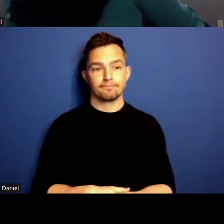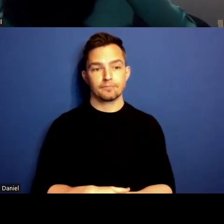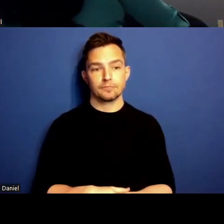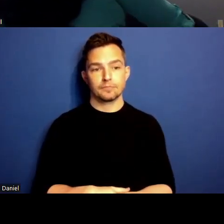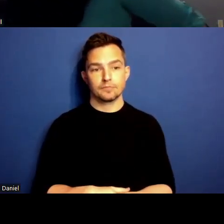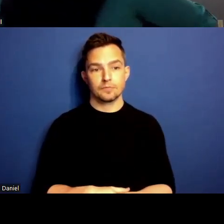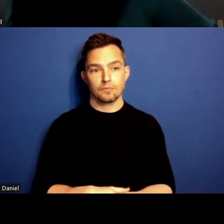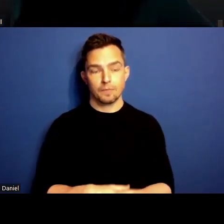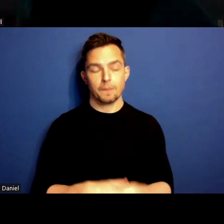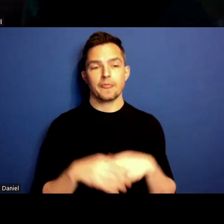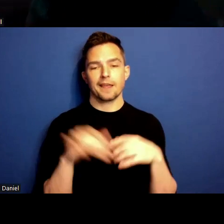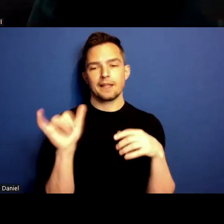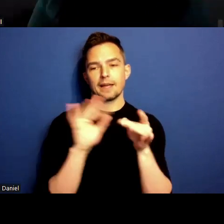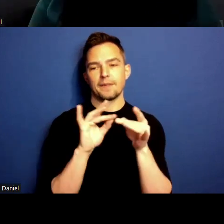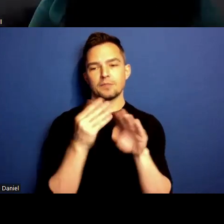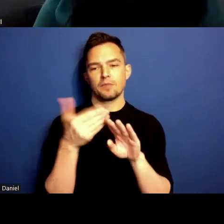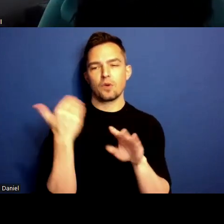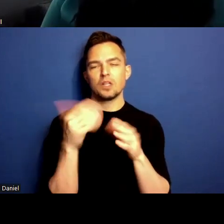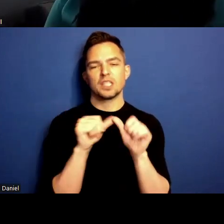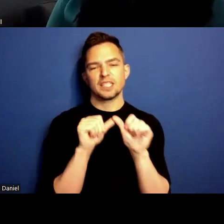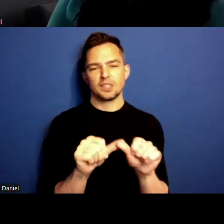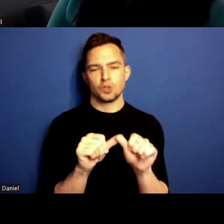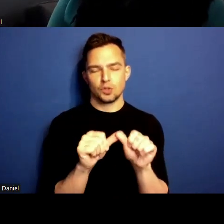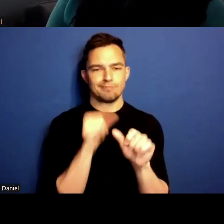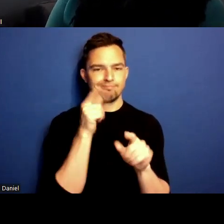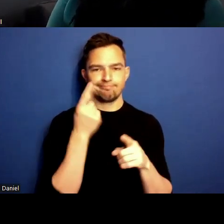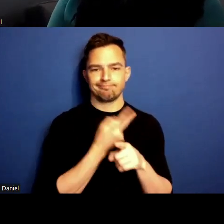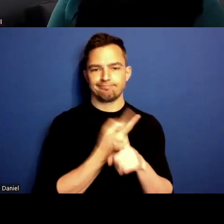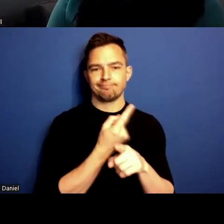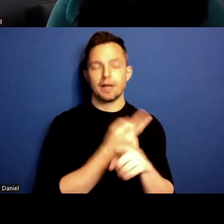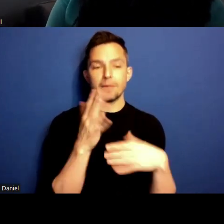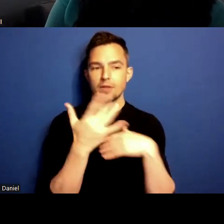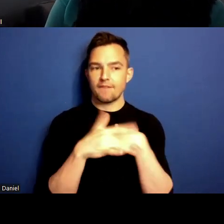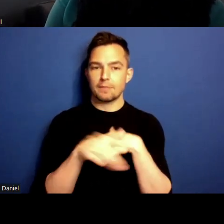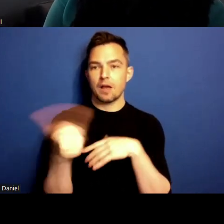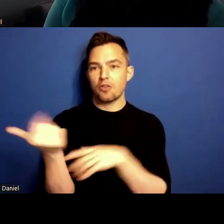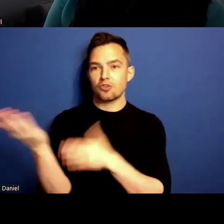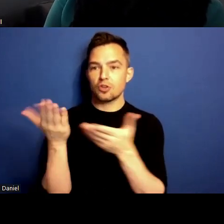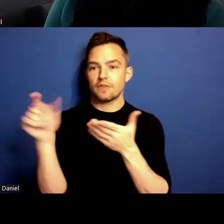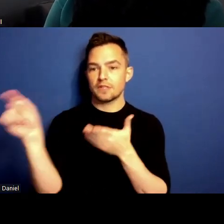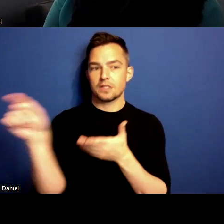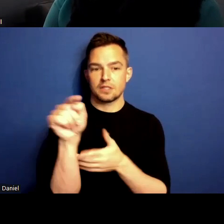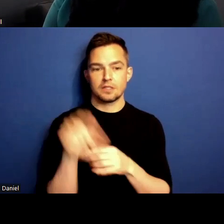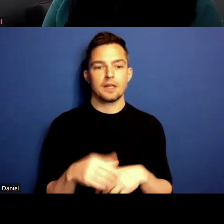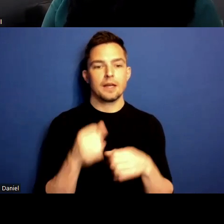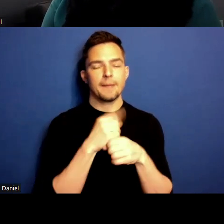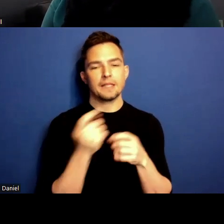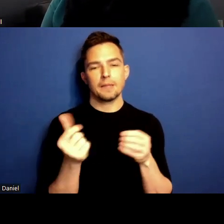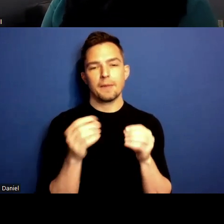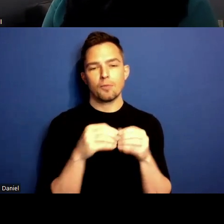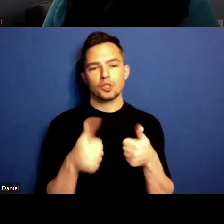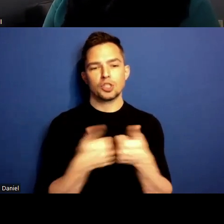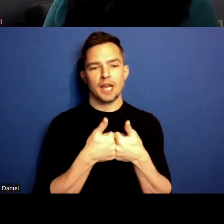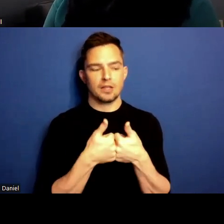You know, as I mentioned, there is continued and consistent availability of other services, which does make it a little bit challenging to